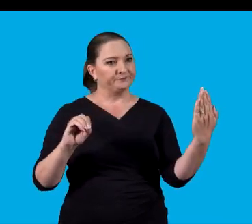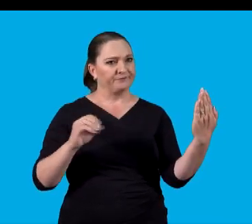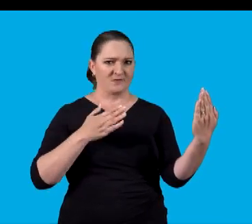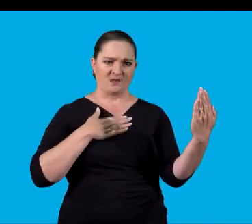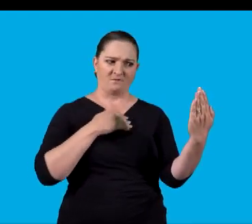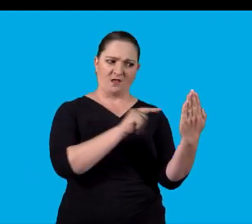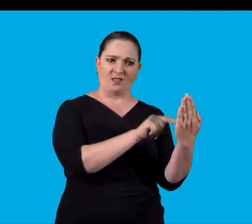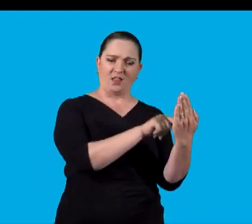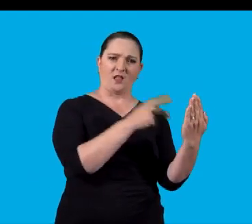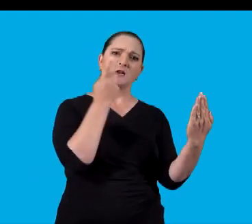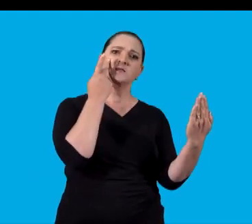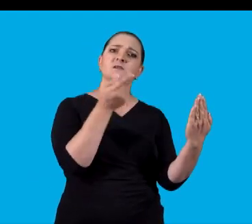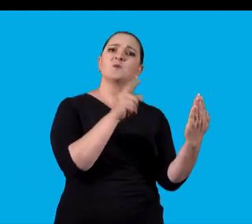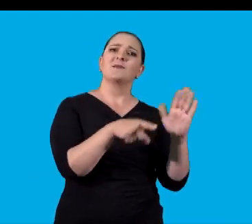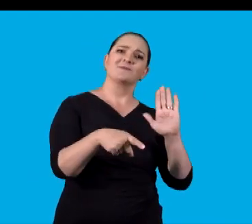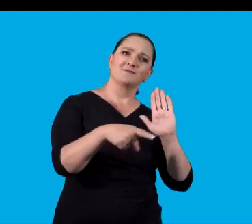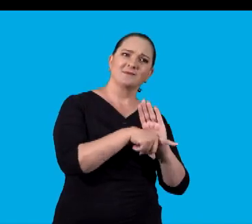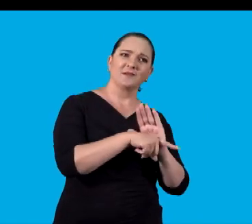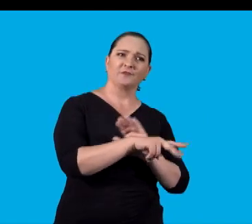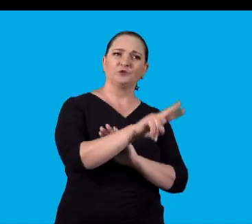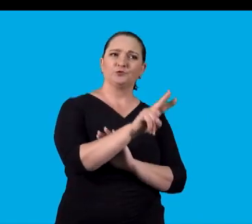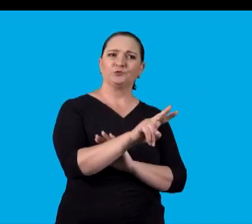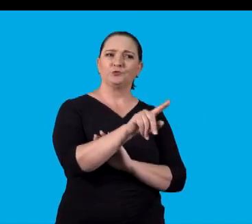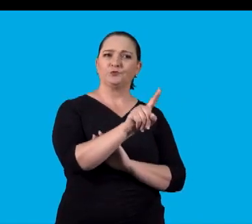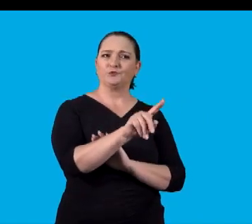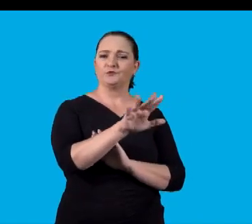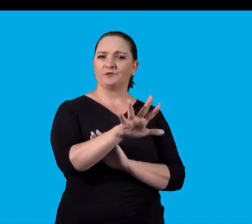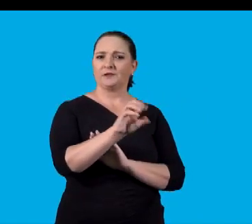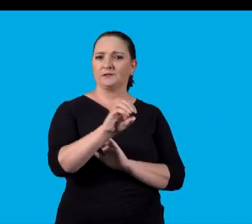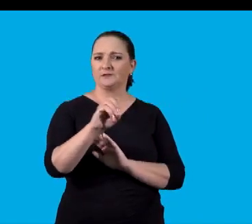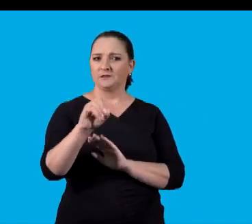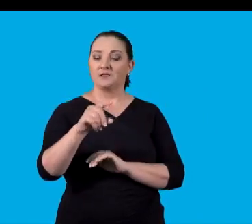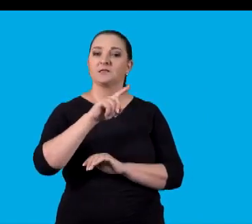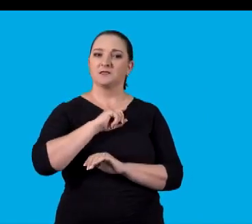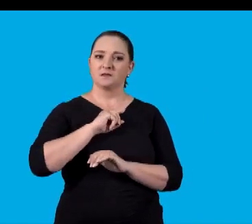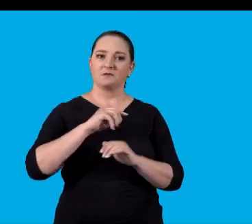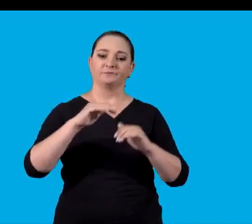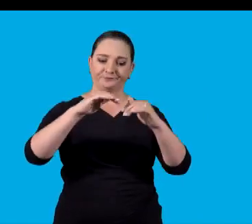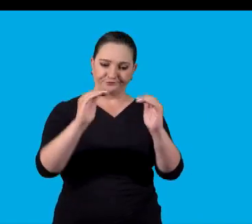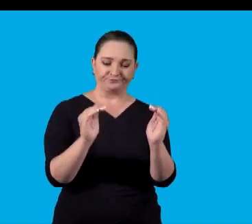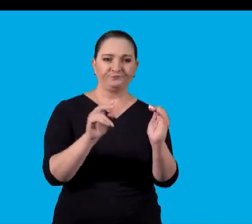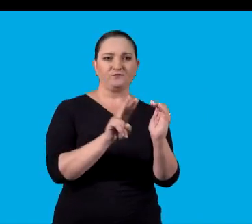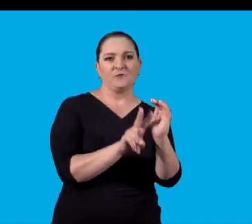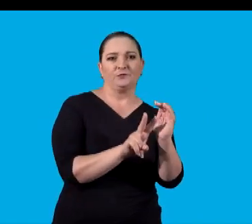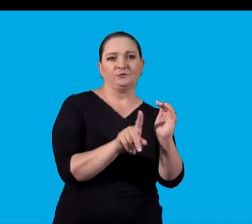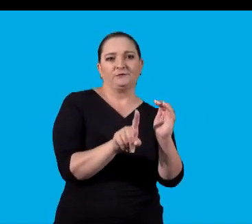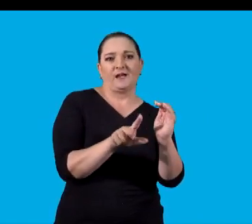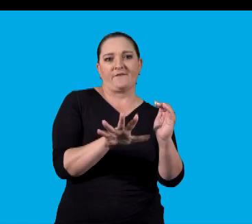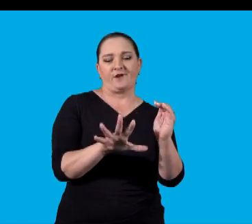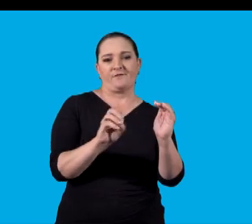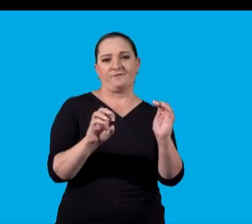220,000. On my calculator, I'll get a negative 215,000. Very key. So I'll come here, then I'll say minus